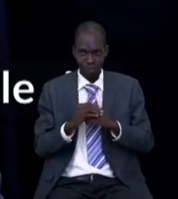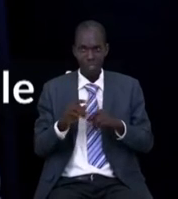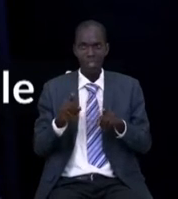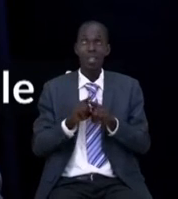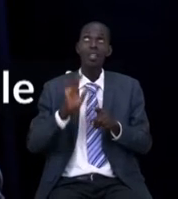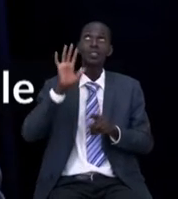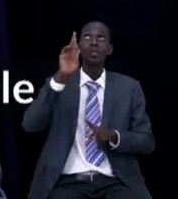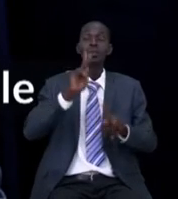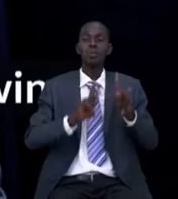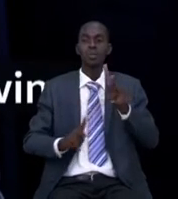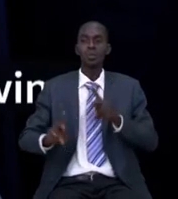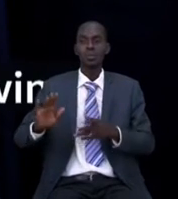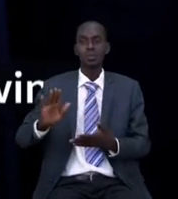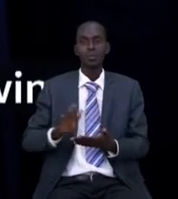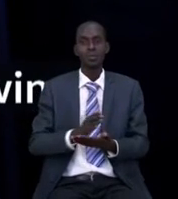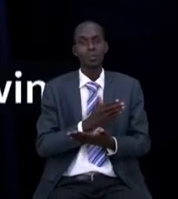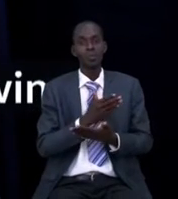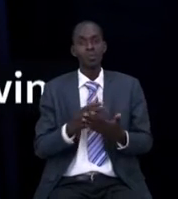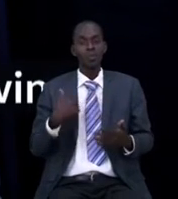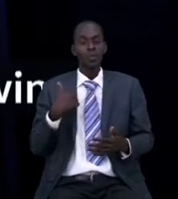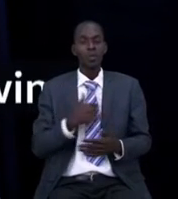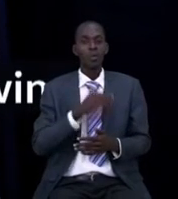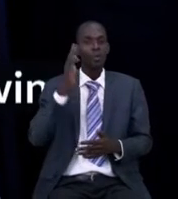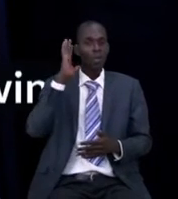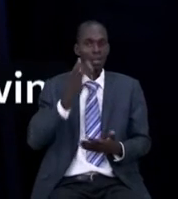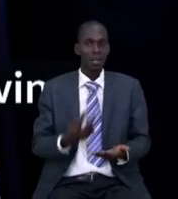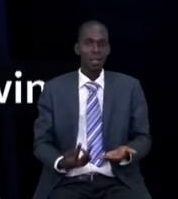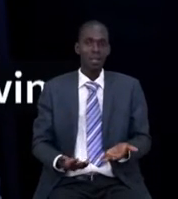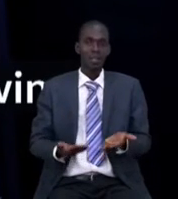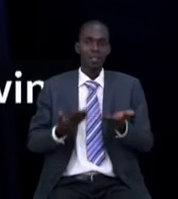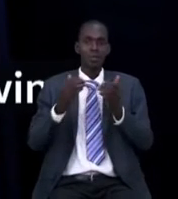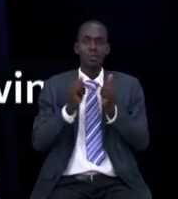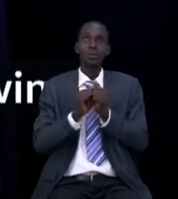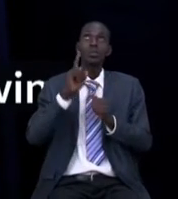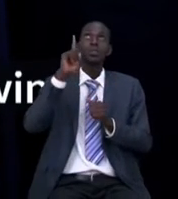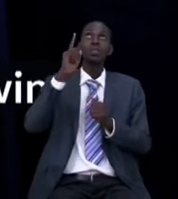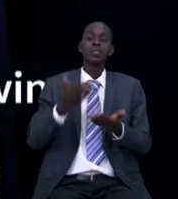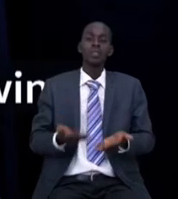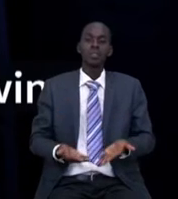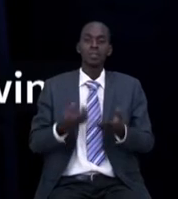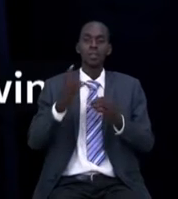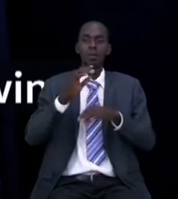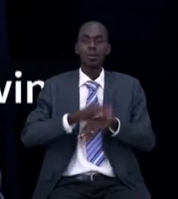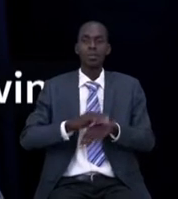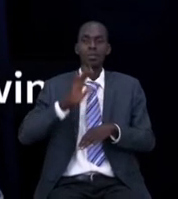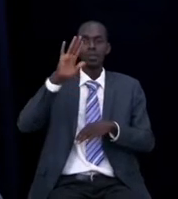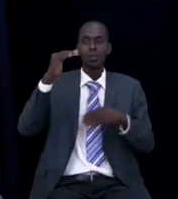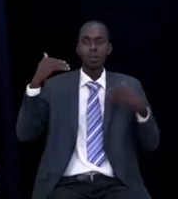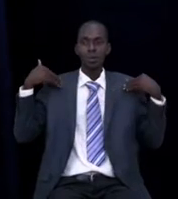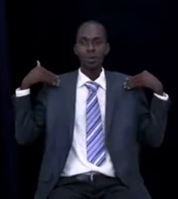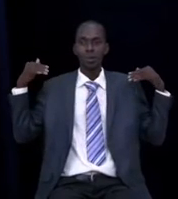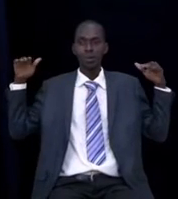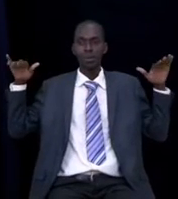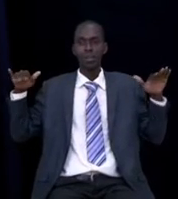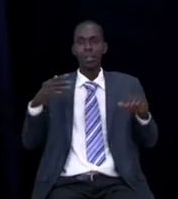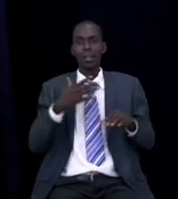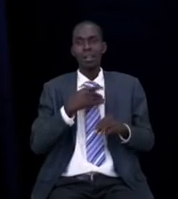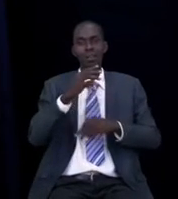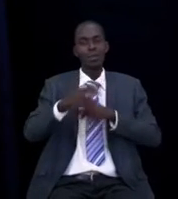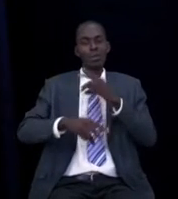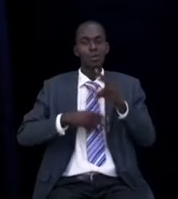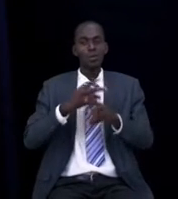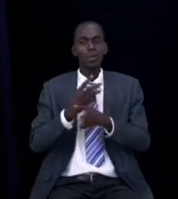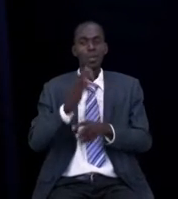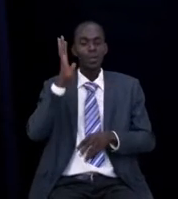people sing. We will rise with you, lifted on your wings, and the world